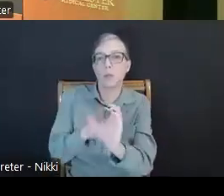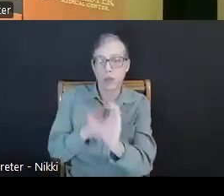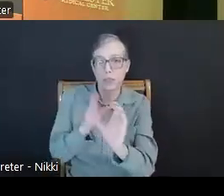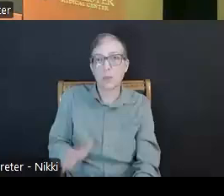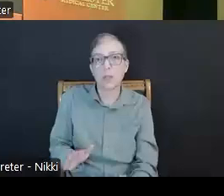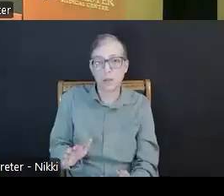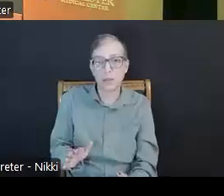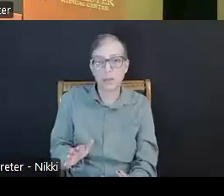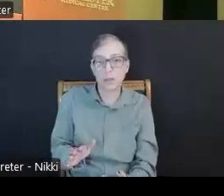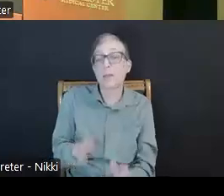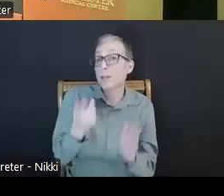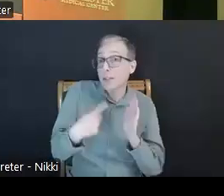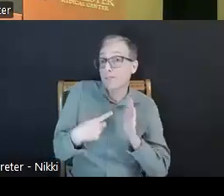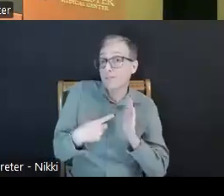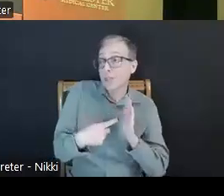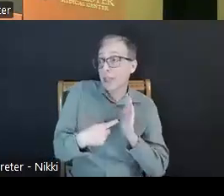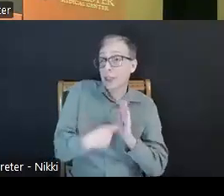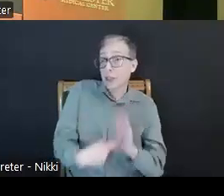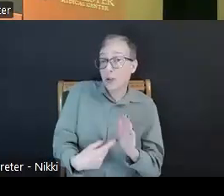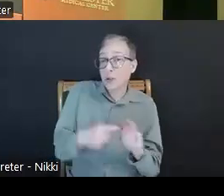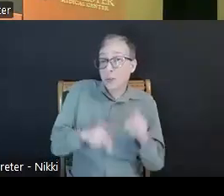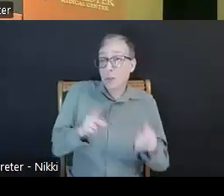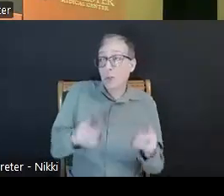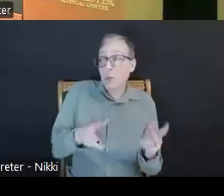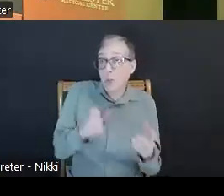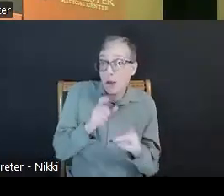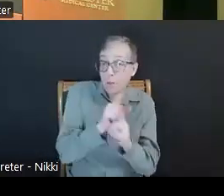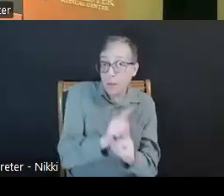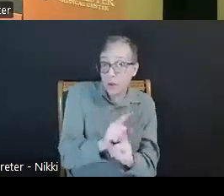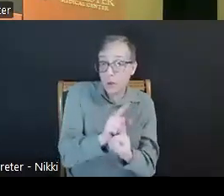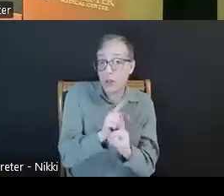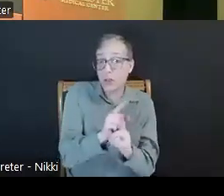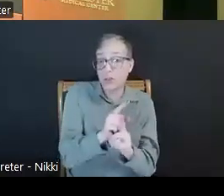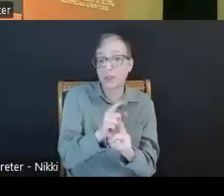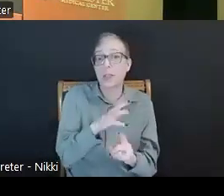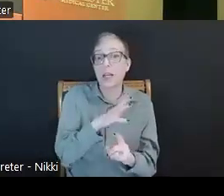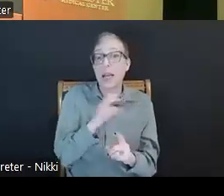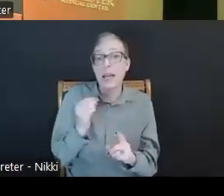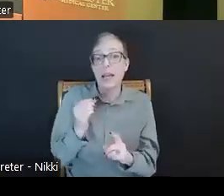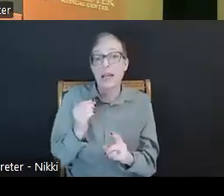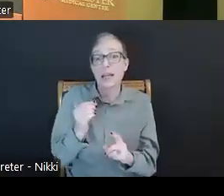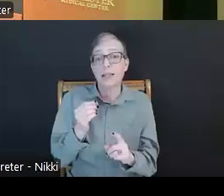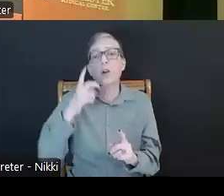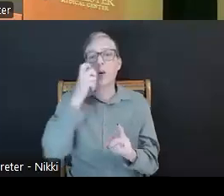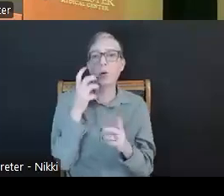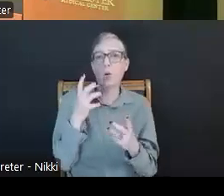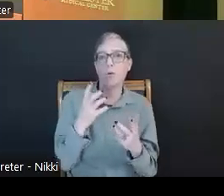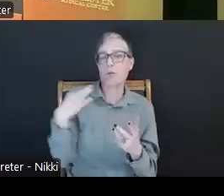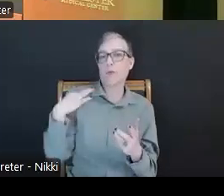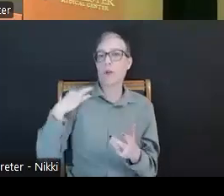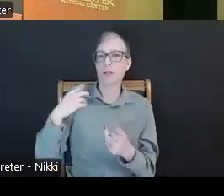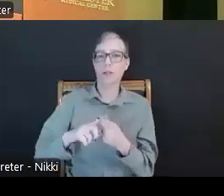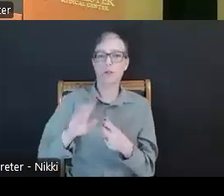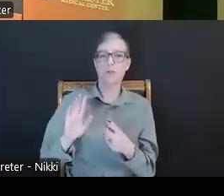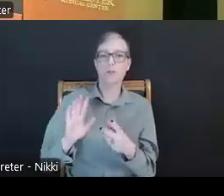is desired, as well as, you know, the number of residents and fellows who were offering their time to be involved. I asked questions about, you know, how often